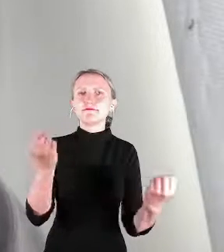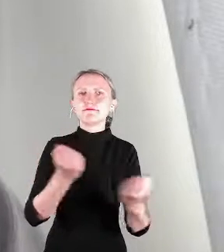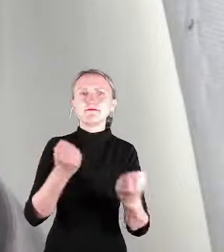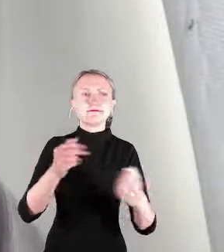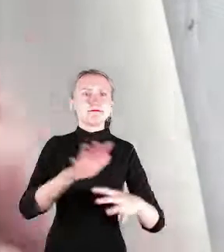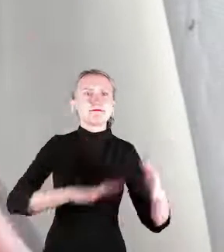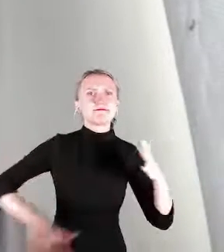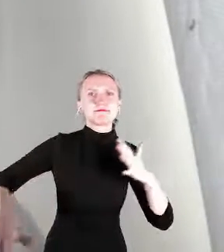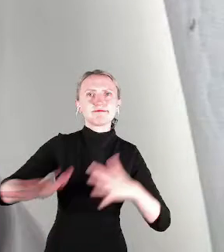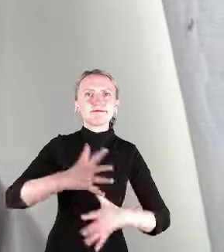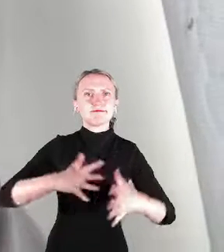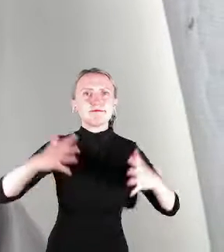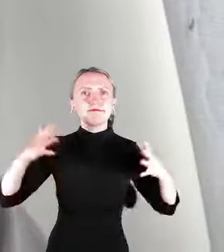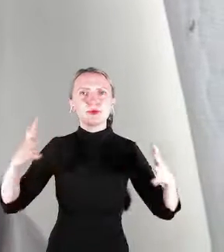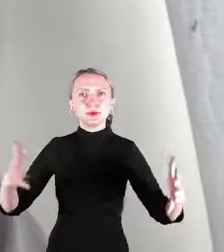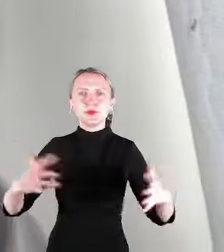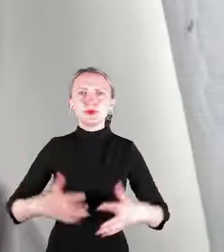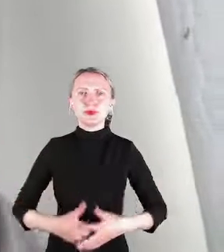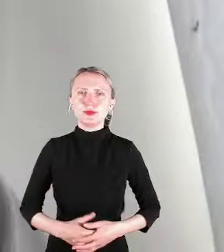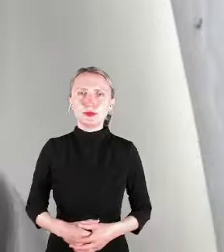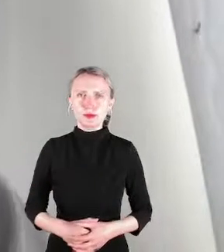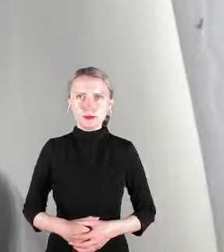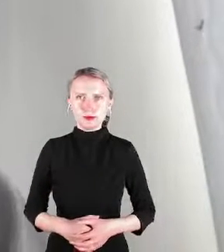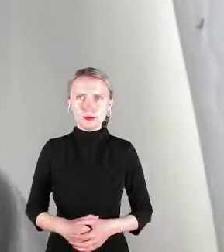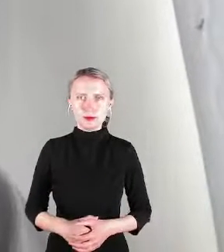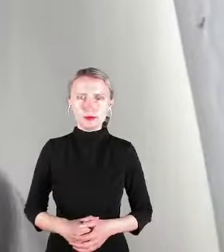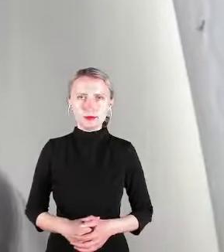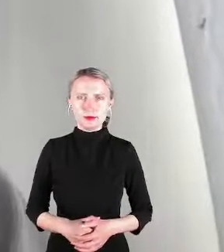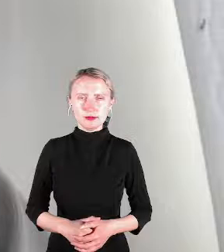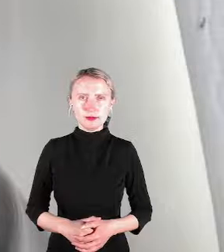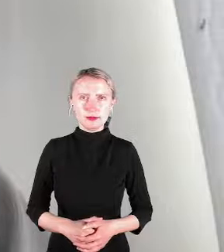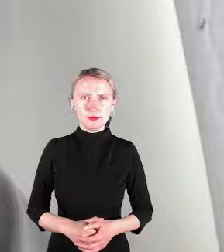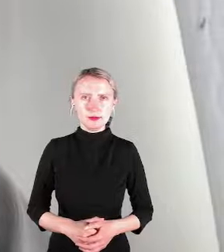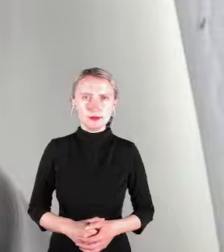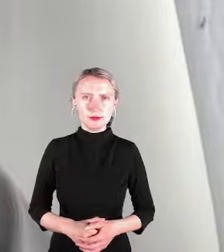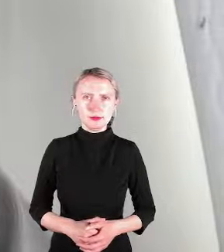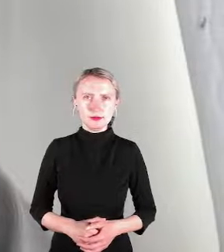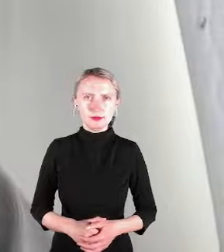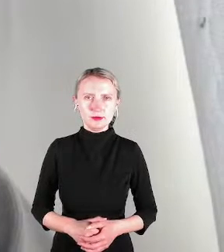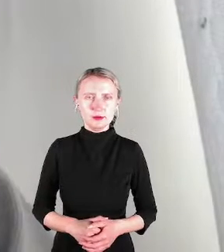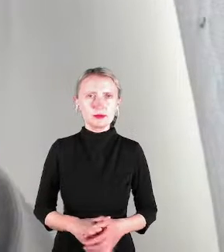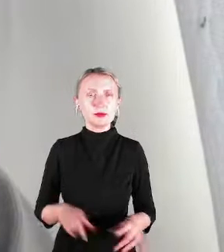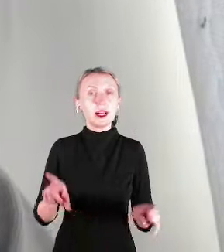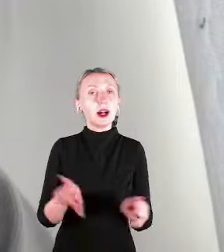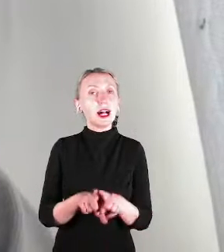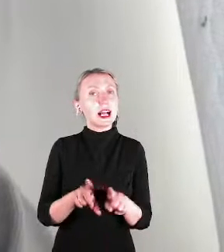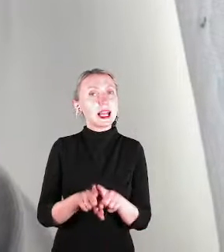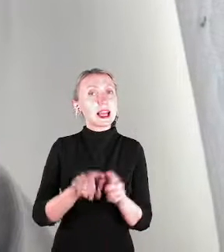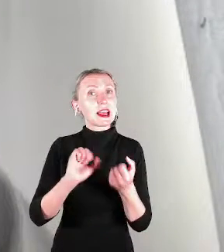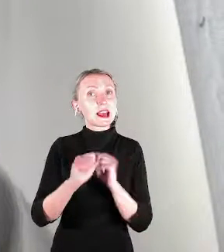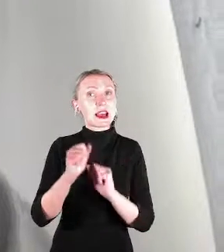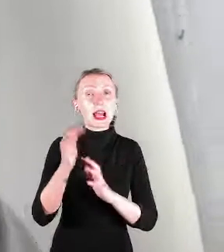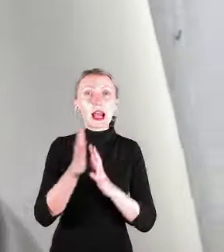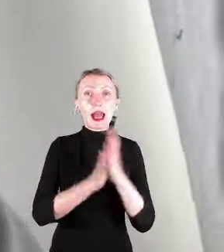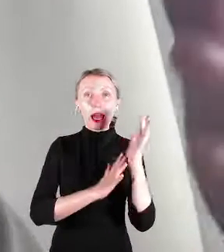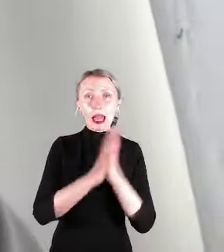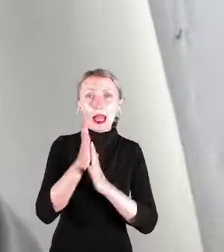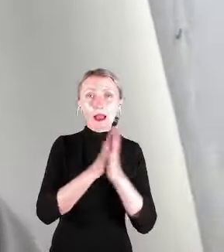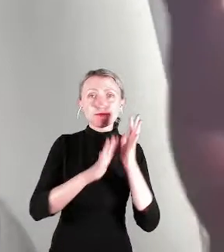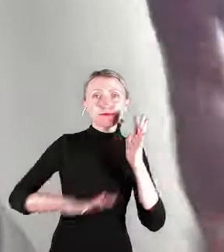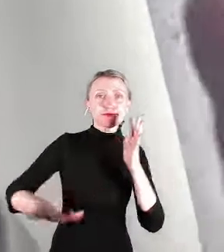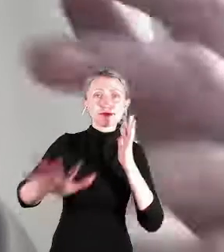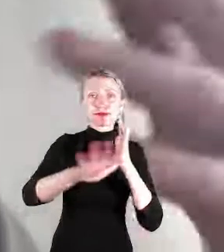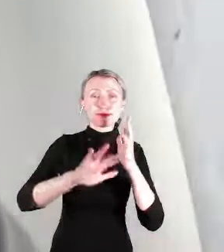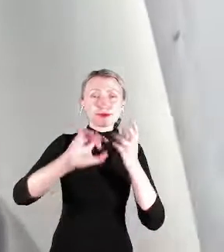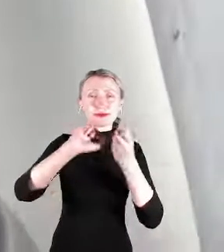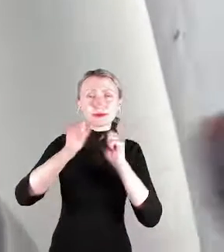in the north, and the forestry that is very, very intense in Sweden.